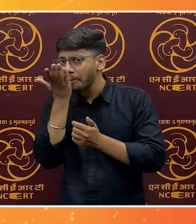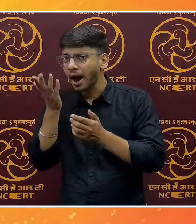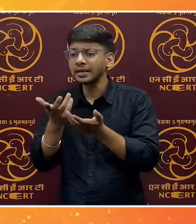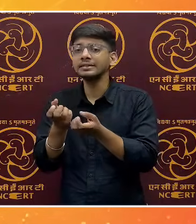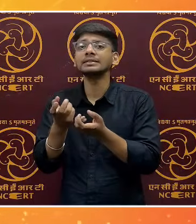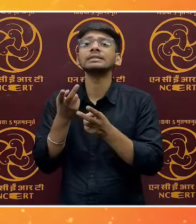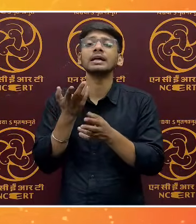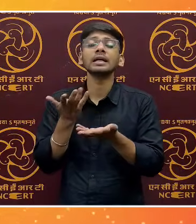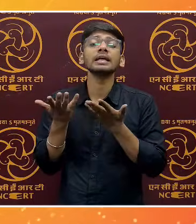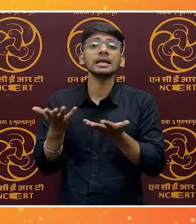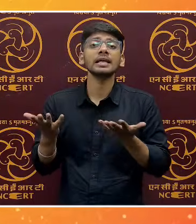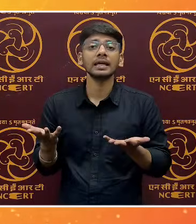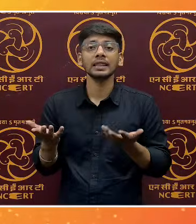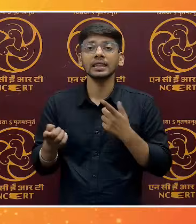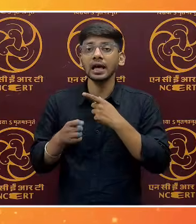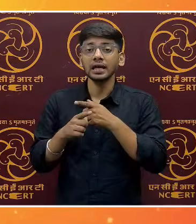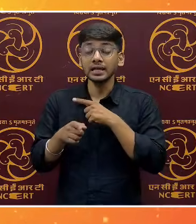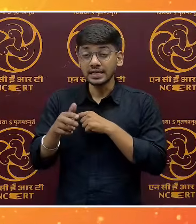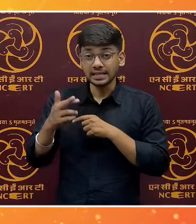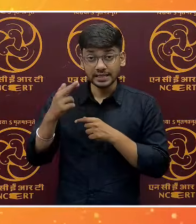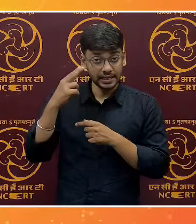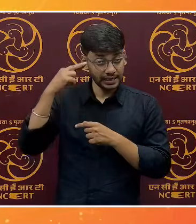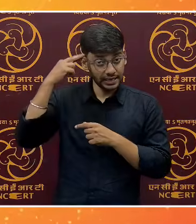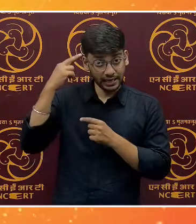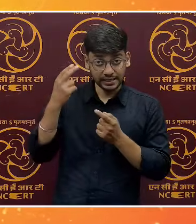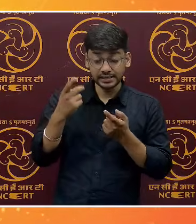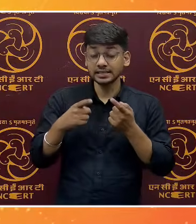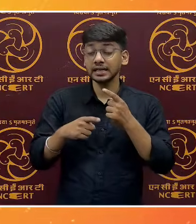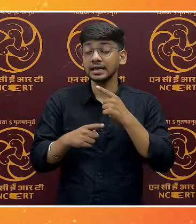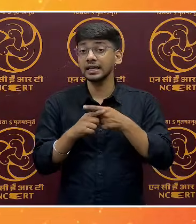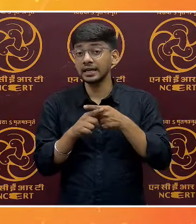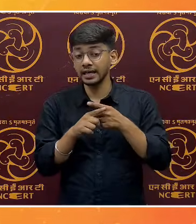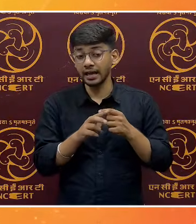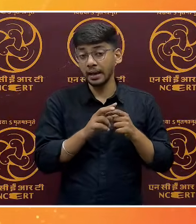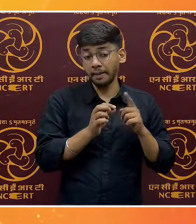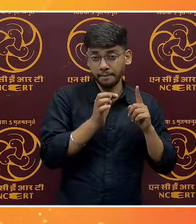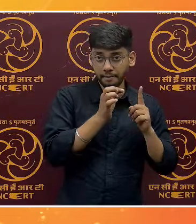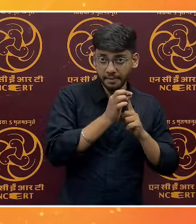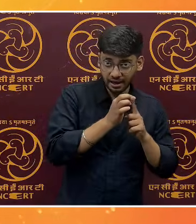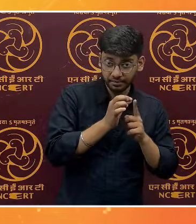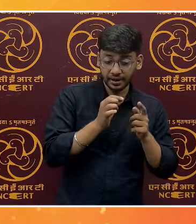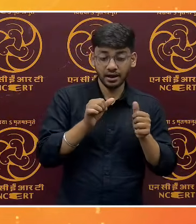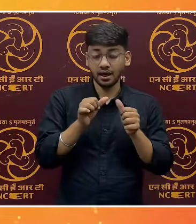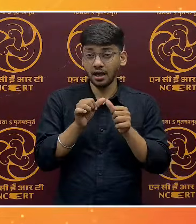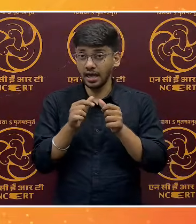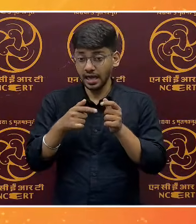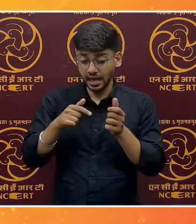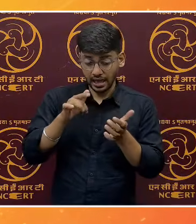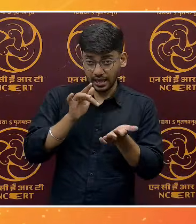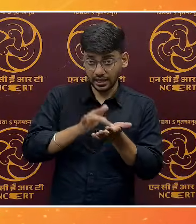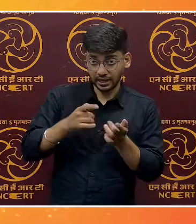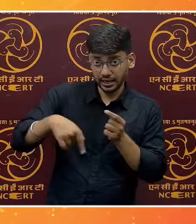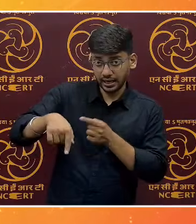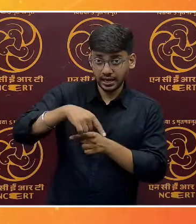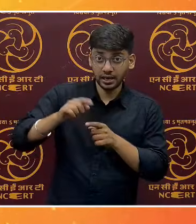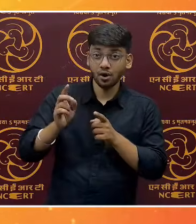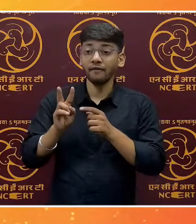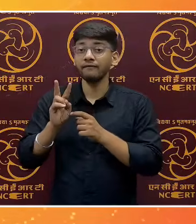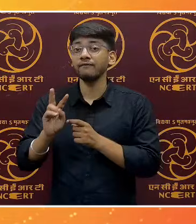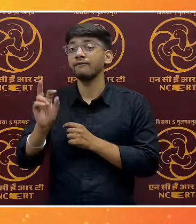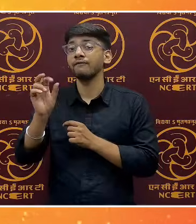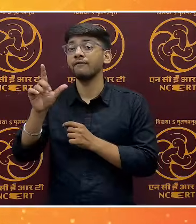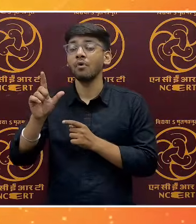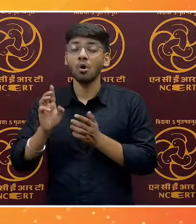Okay. Okay. So that is the difference between area, perimeter and volume. Also, if we talk about volume, it needs